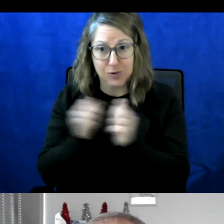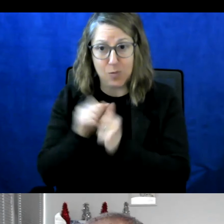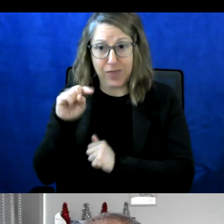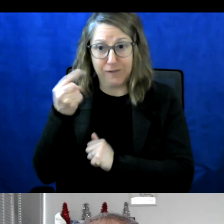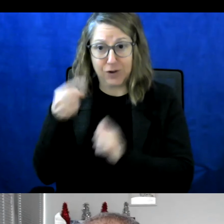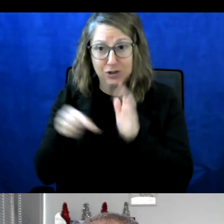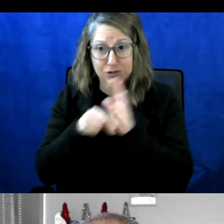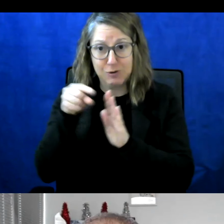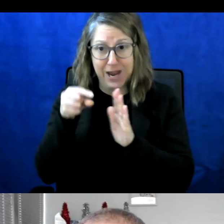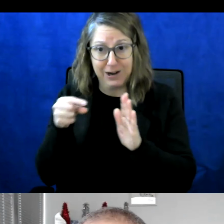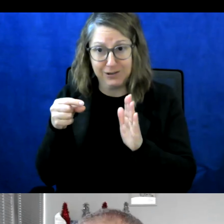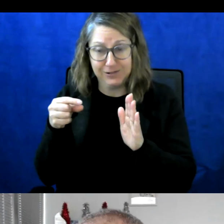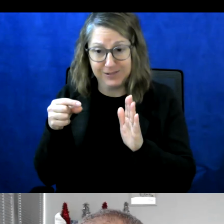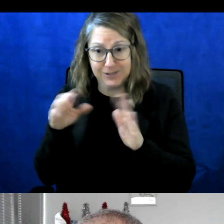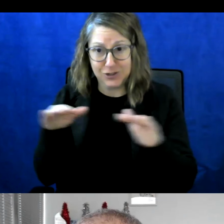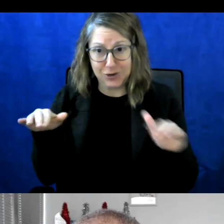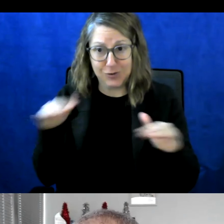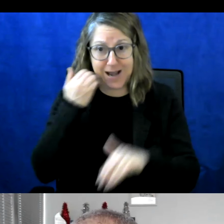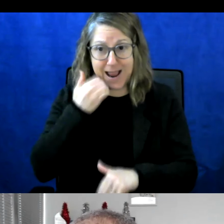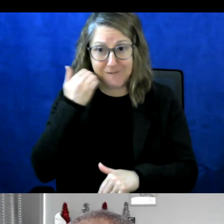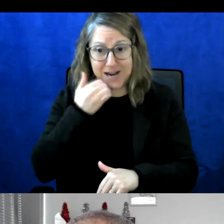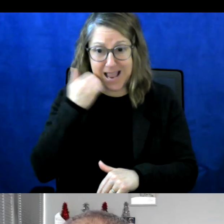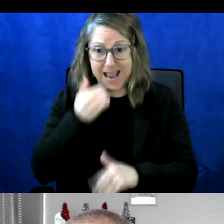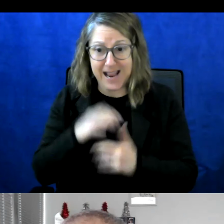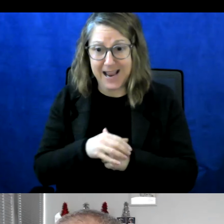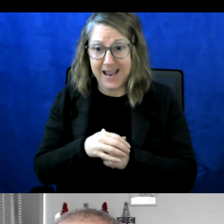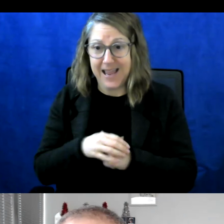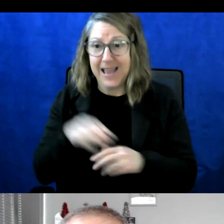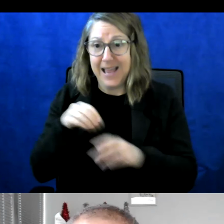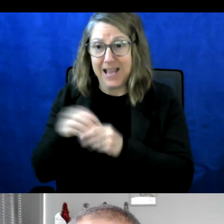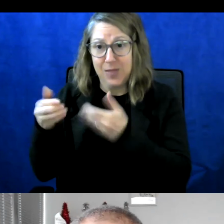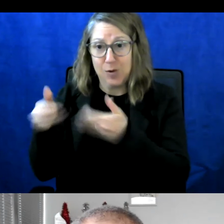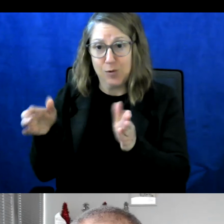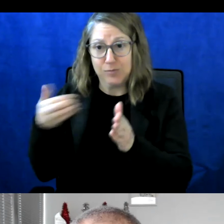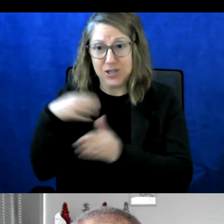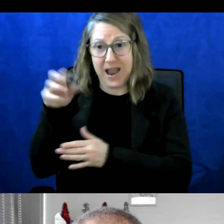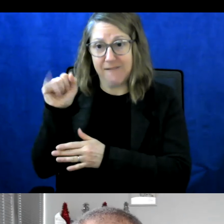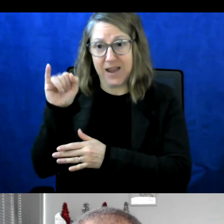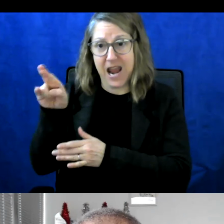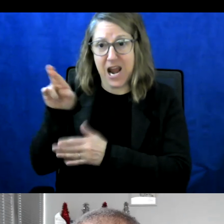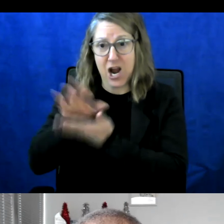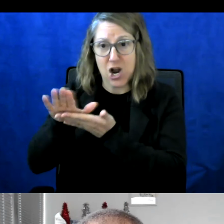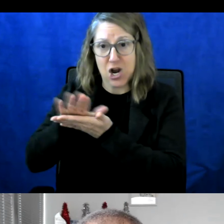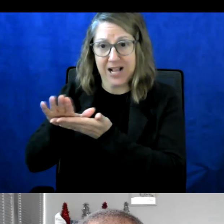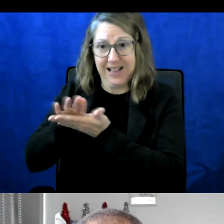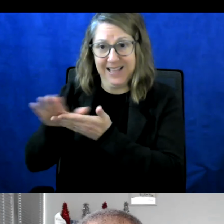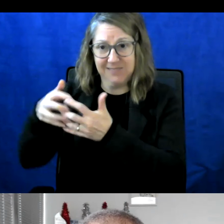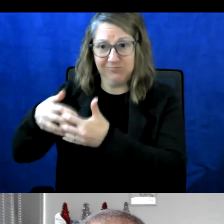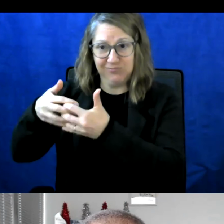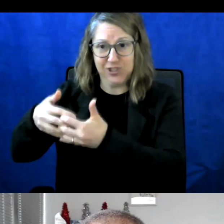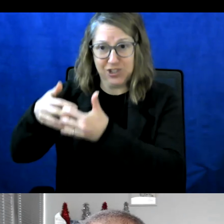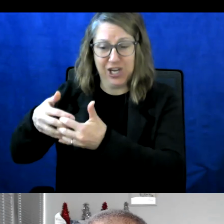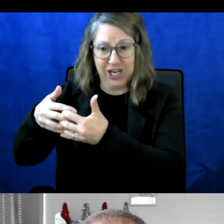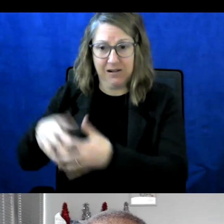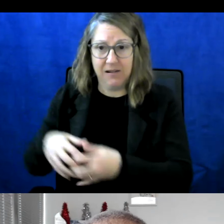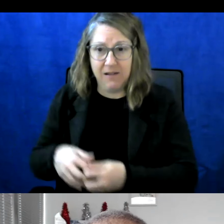graders every single day. And in the room, she had an air cleaner to be cleaning the air, because she had